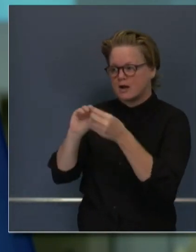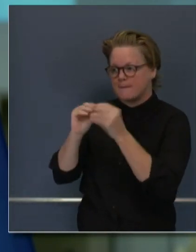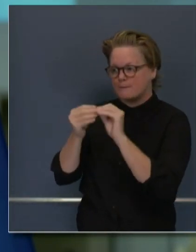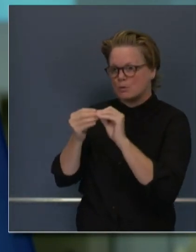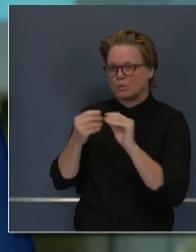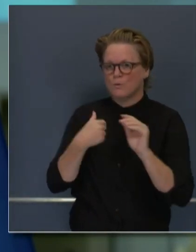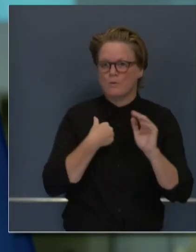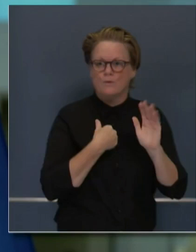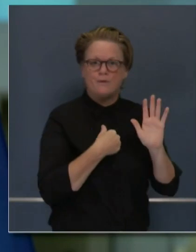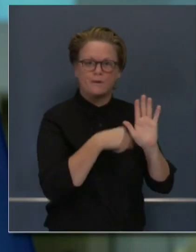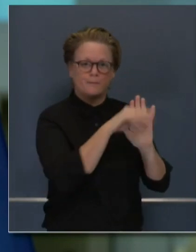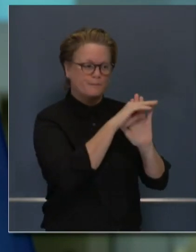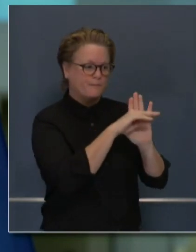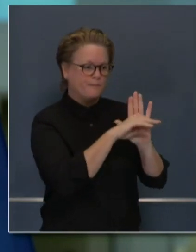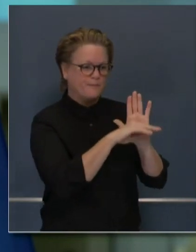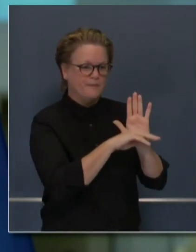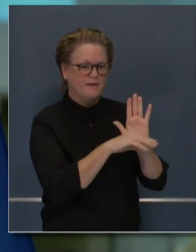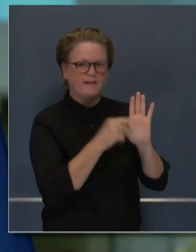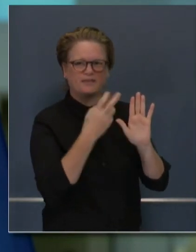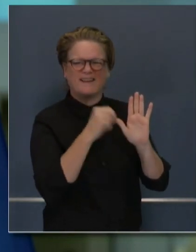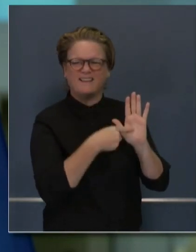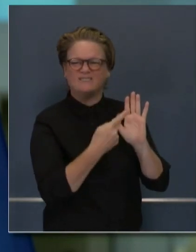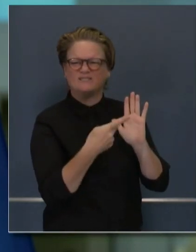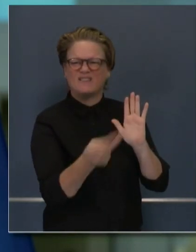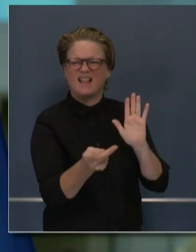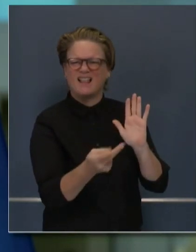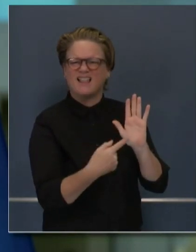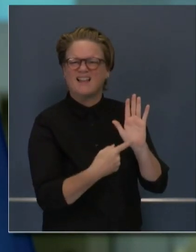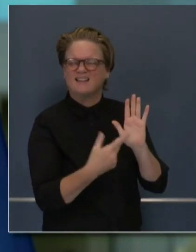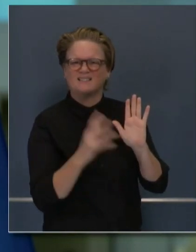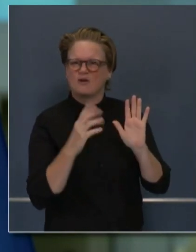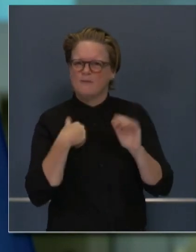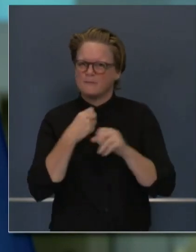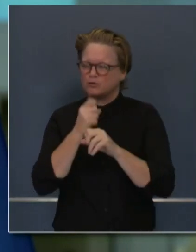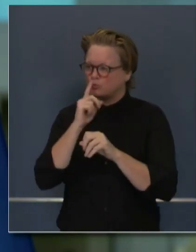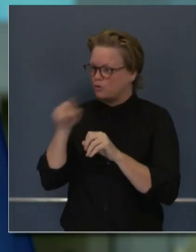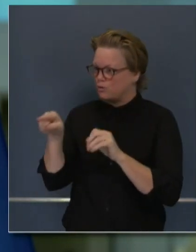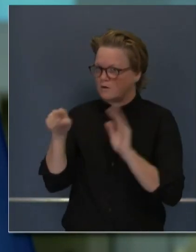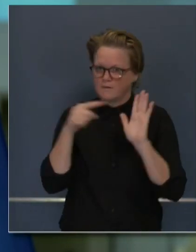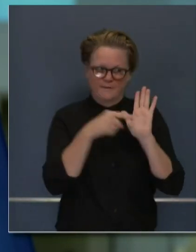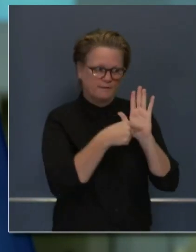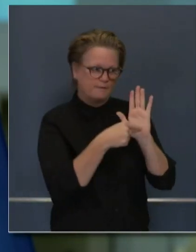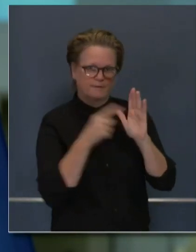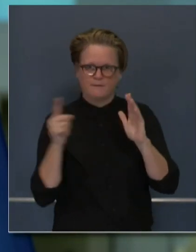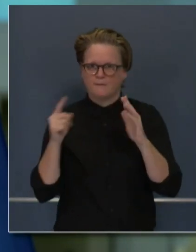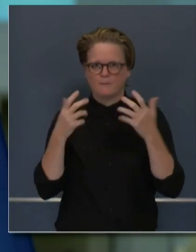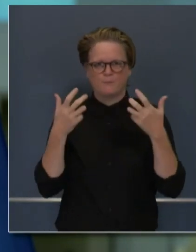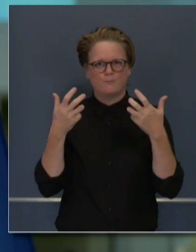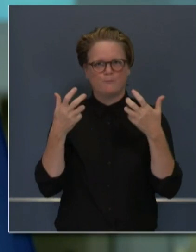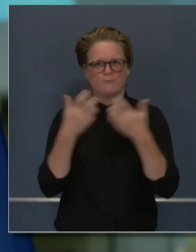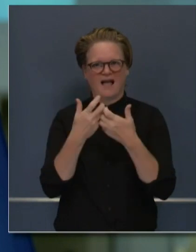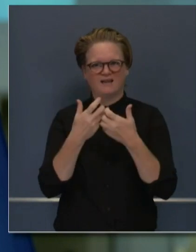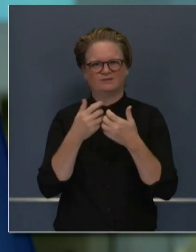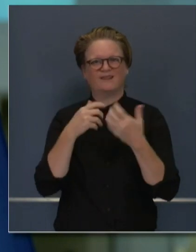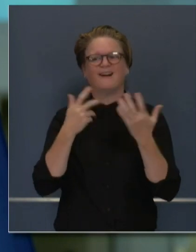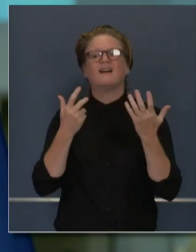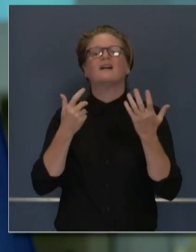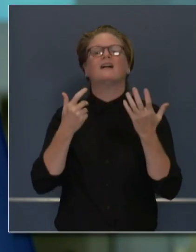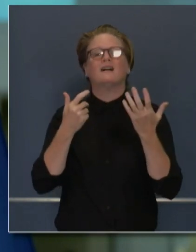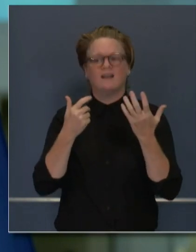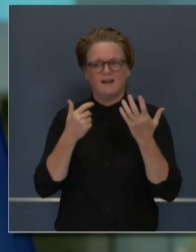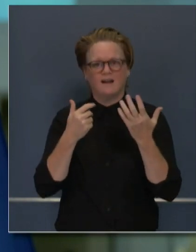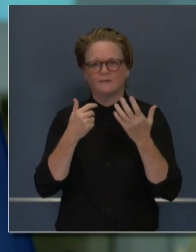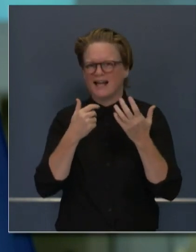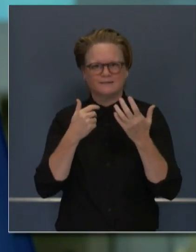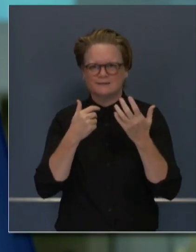happens, we don't have to pause it or stop it down the road. So again, stay tuned. We're working hard to get that done. 40 million people strong,